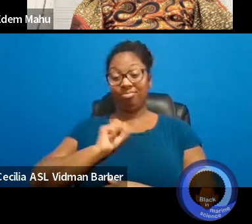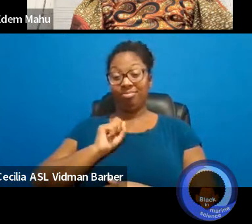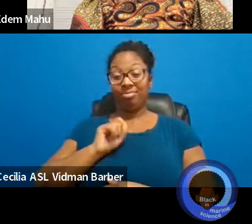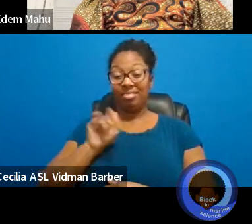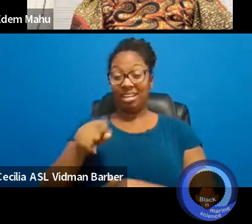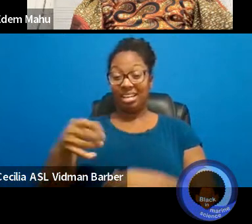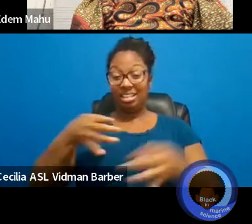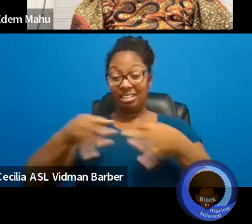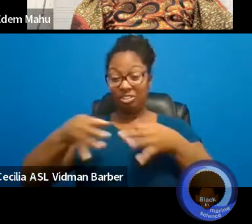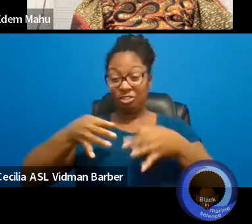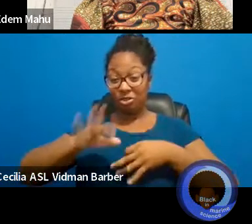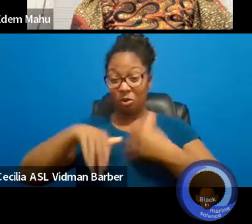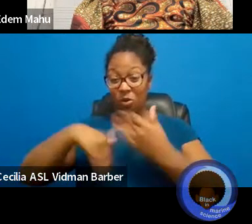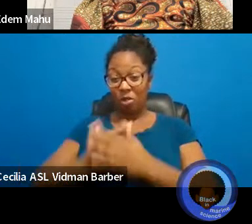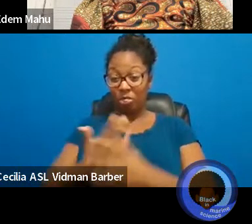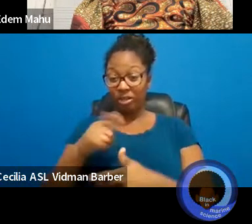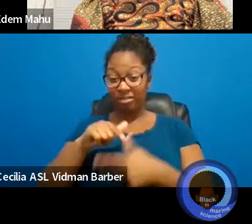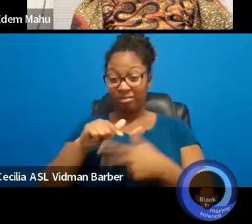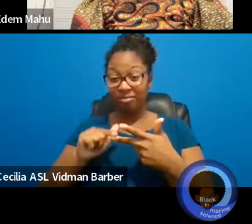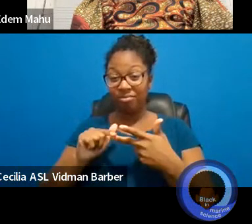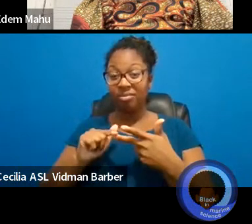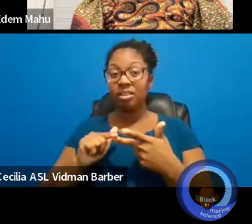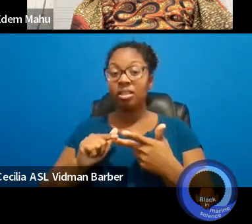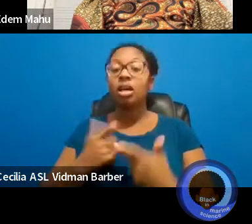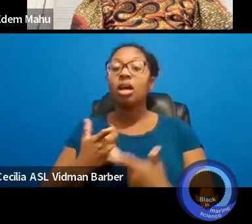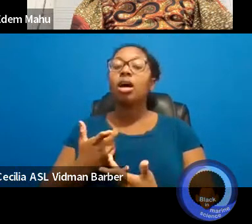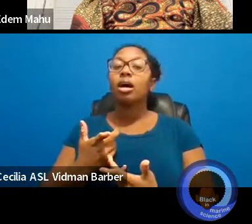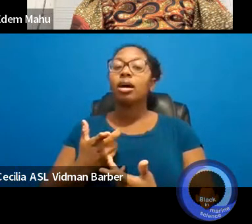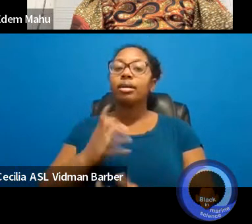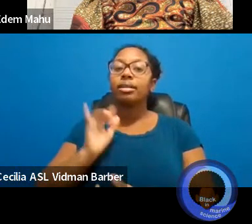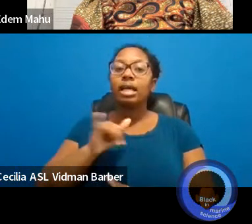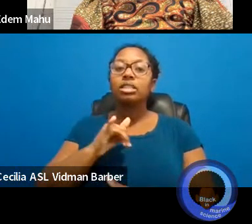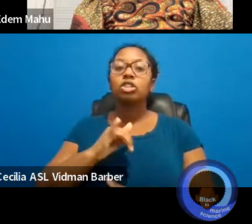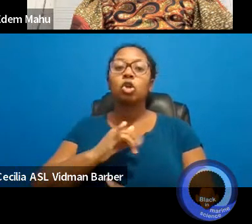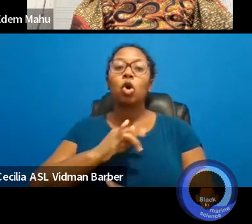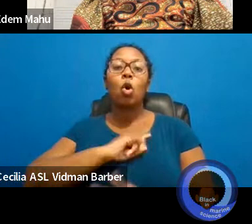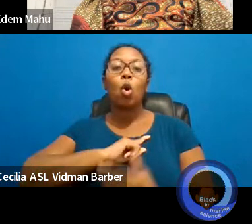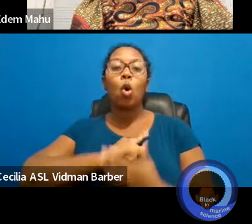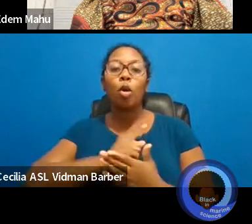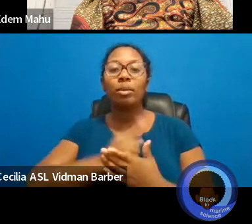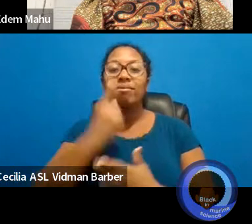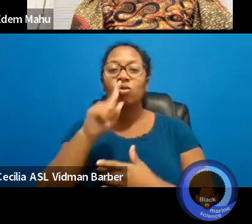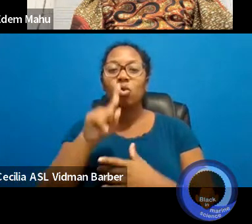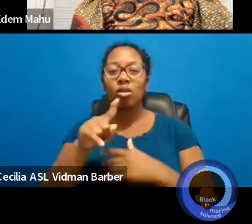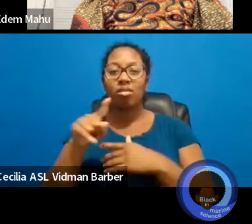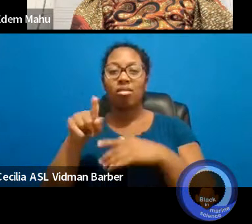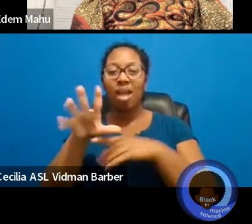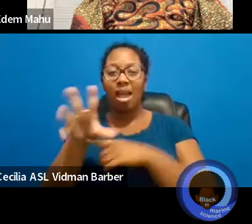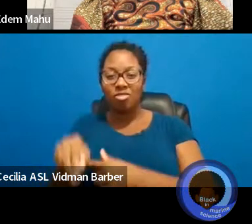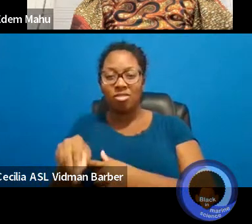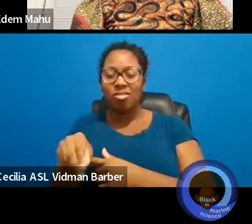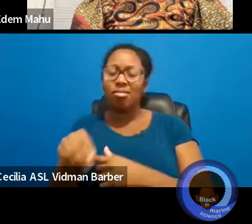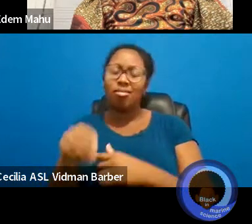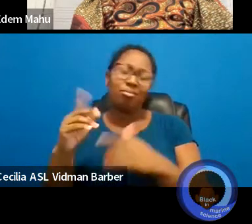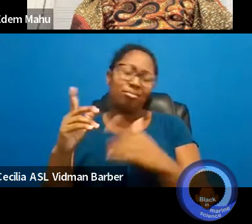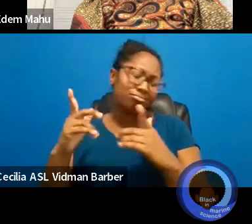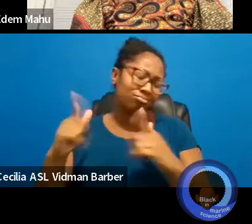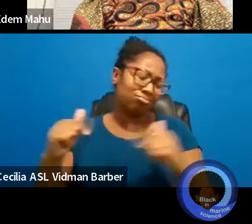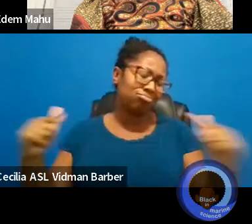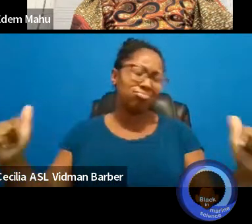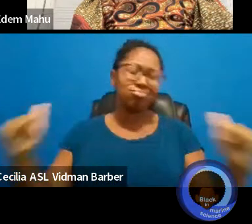the heartbeat of the continent. All countries are just beautiful. The people are gorgeous.